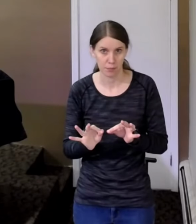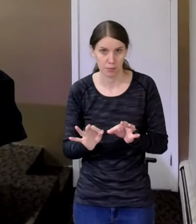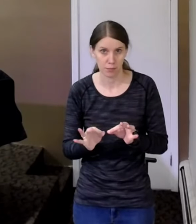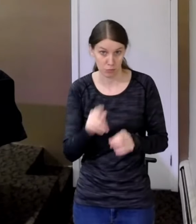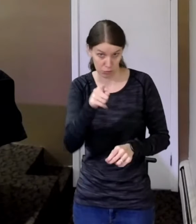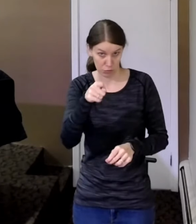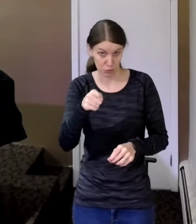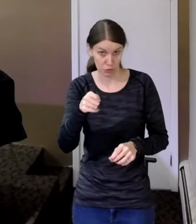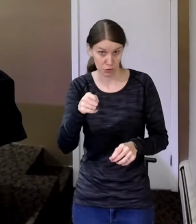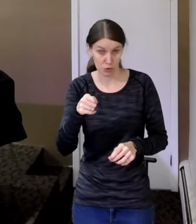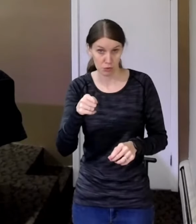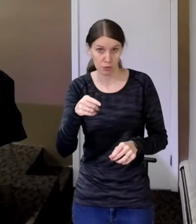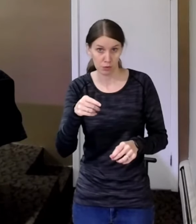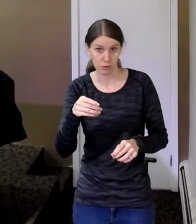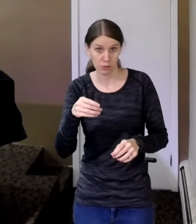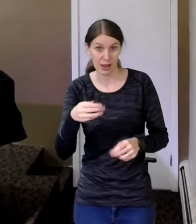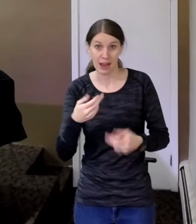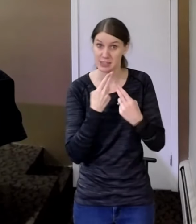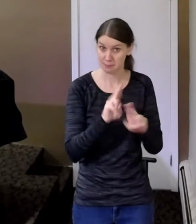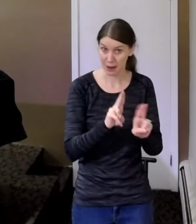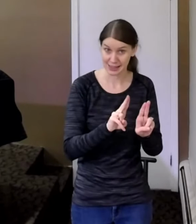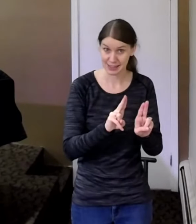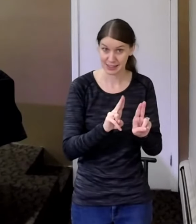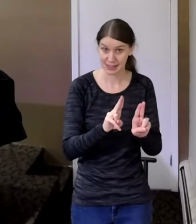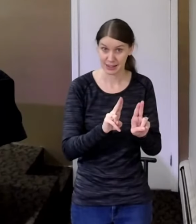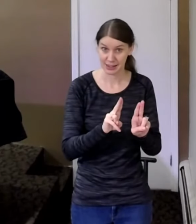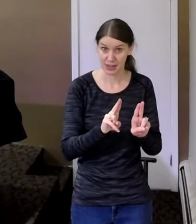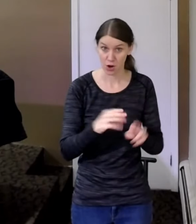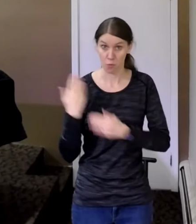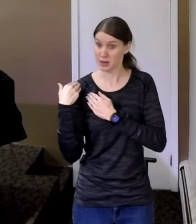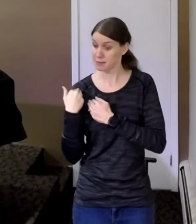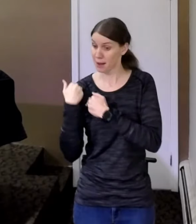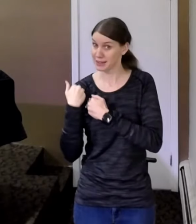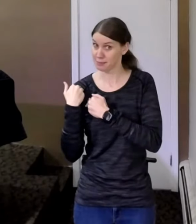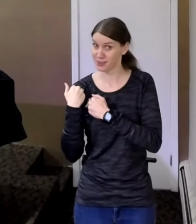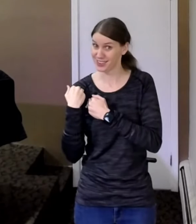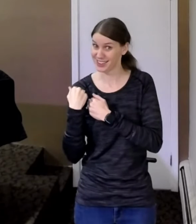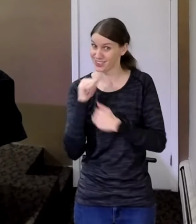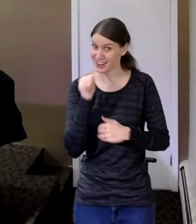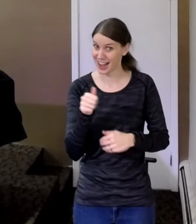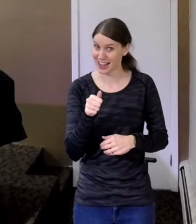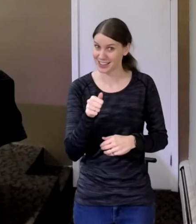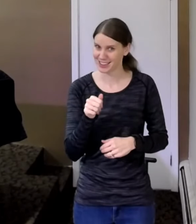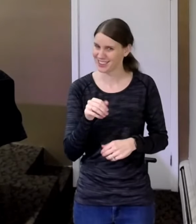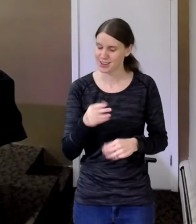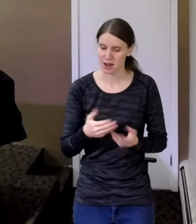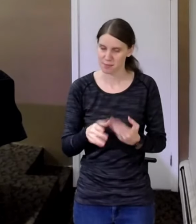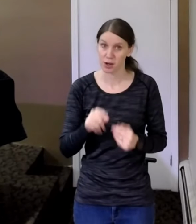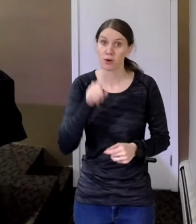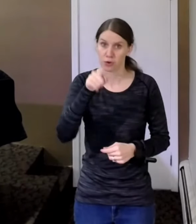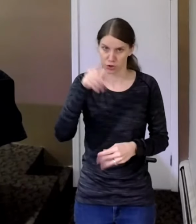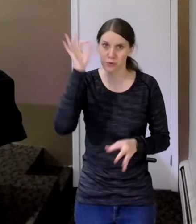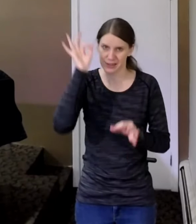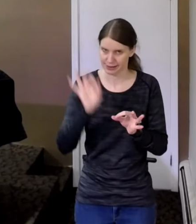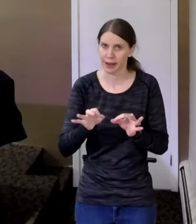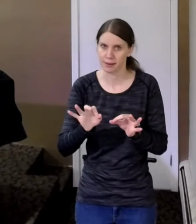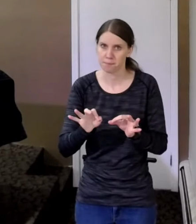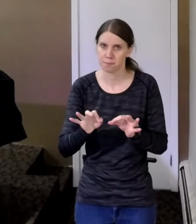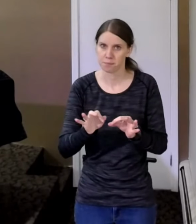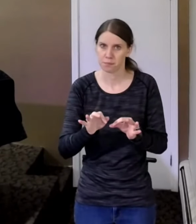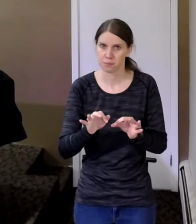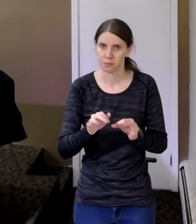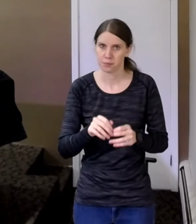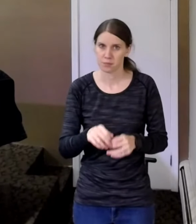take a responsibility for it or not is another thing, but you decide what you're going to do, what you're